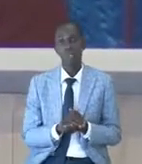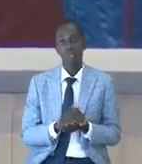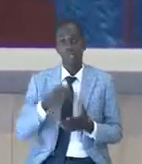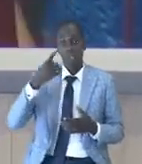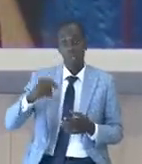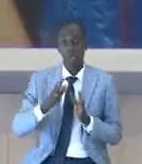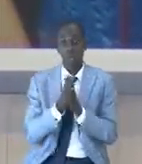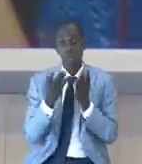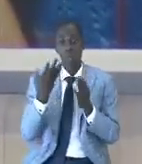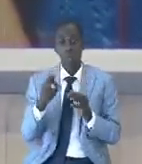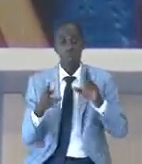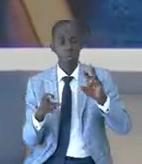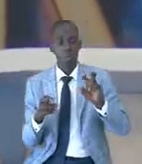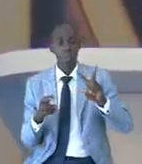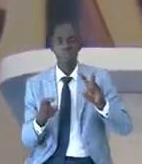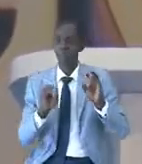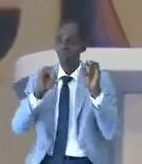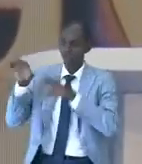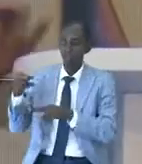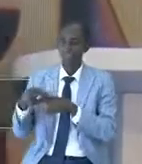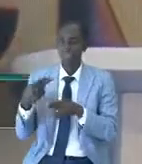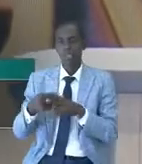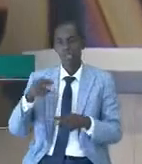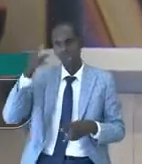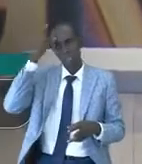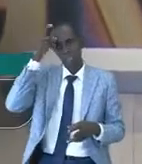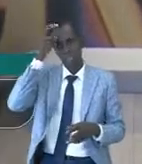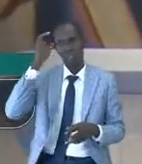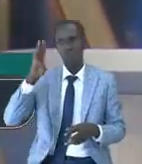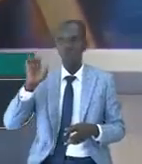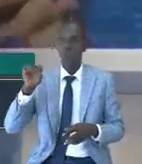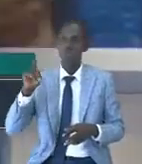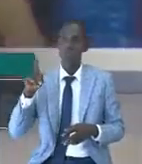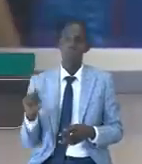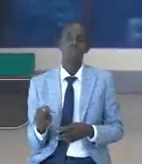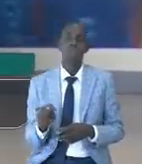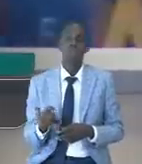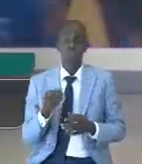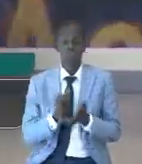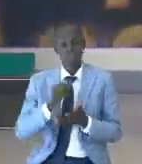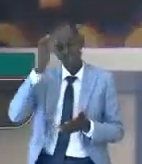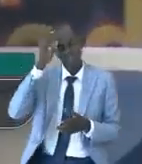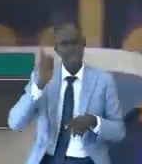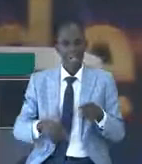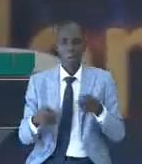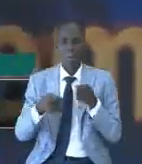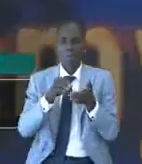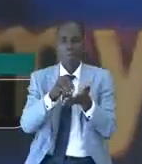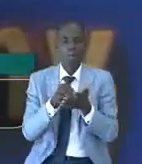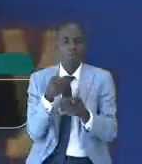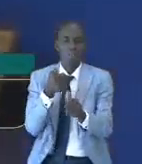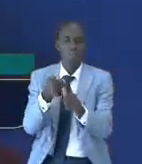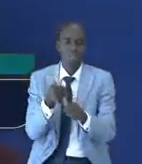the beast. He will want to, take over your life. He cannot manage his own life. He cannot maintain his